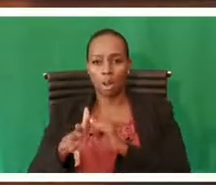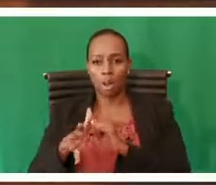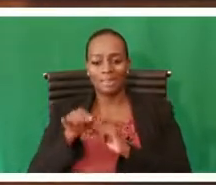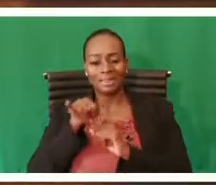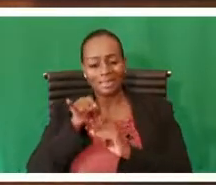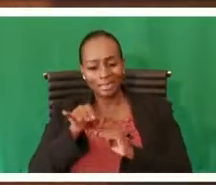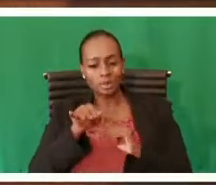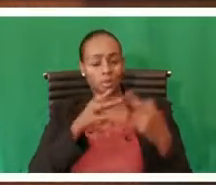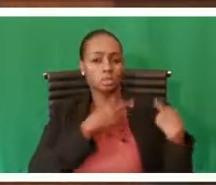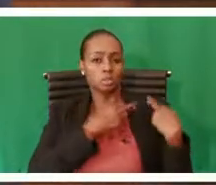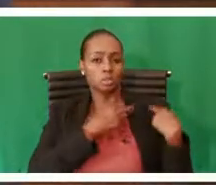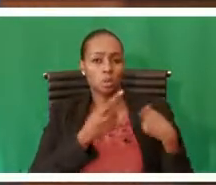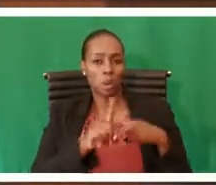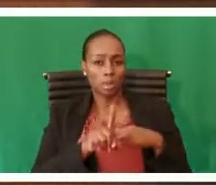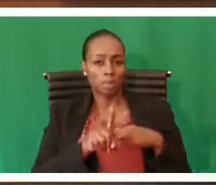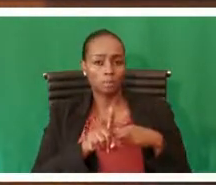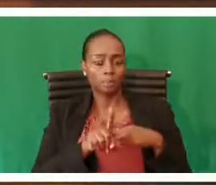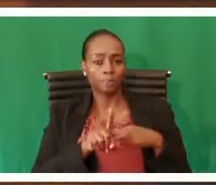what is it that we will do